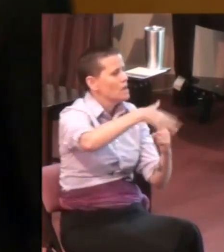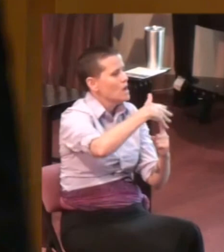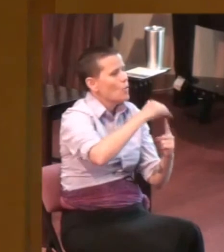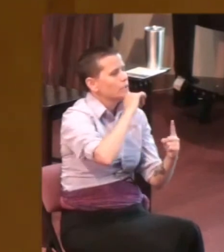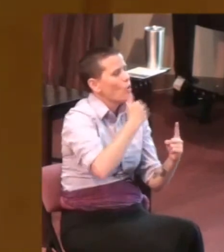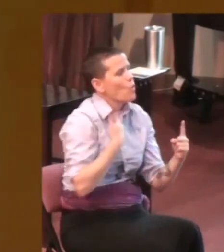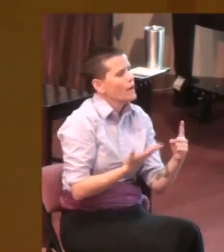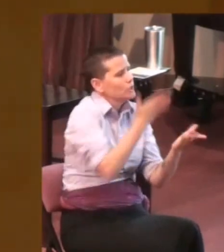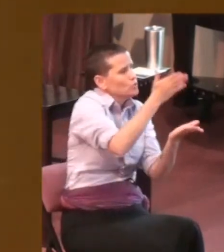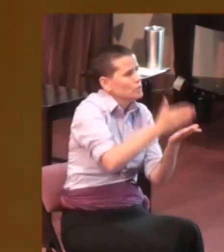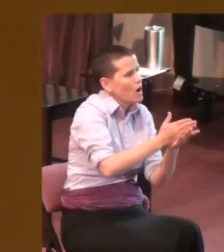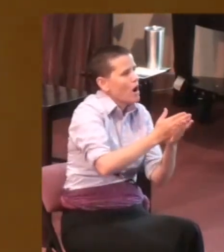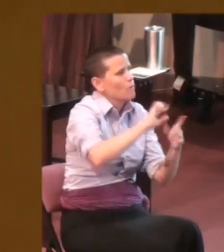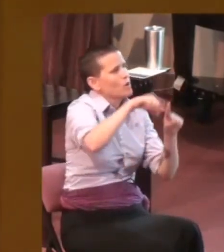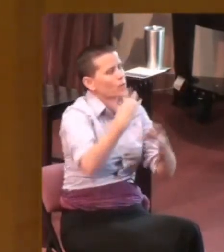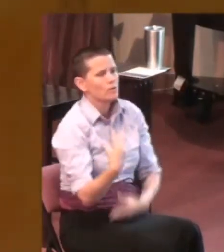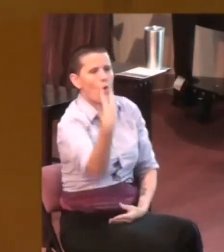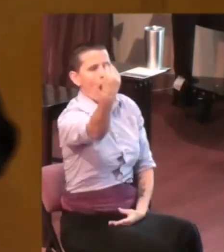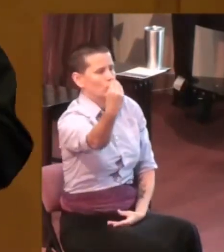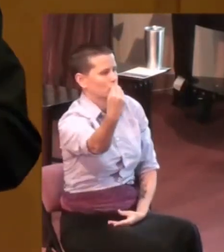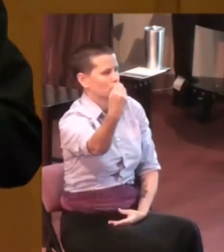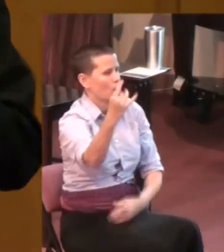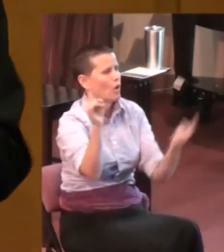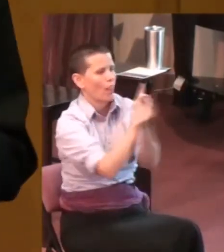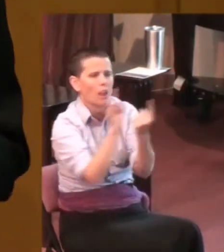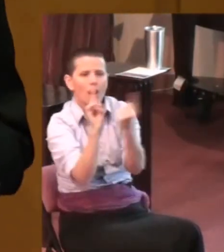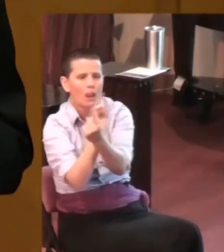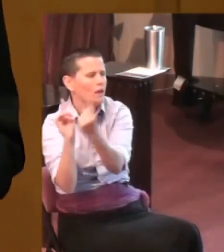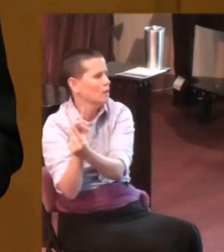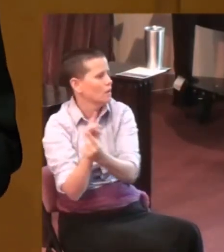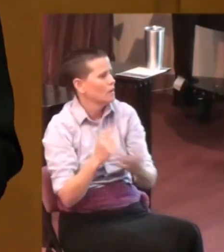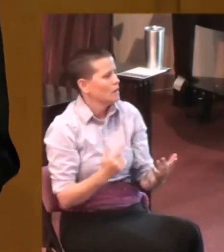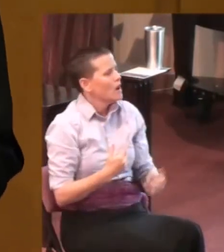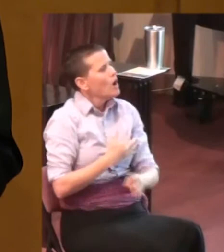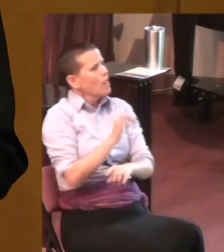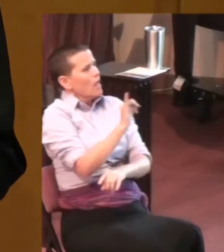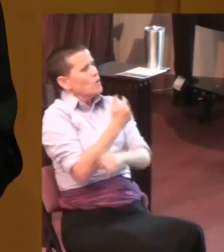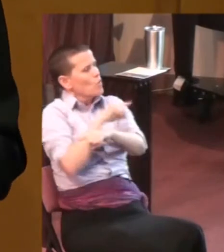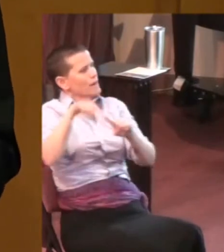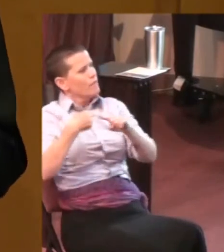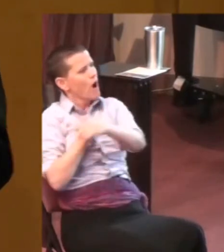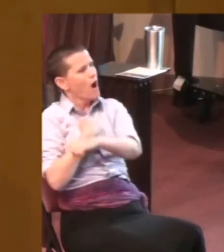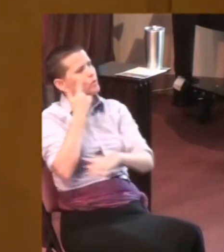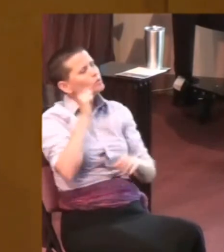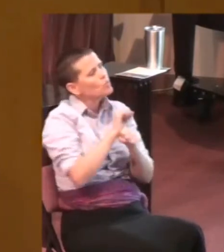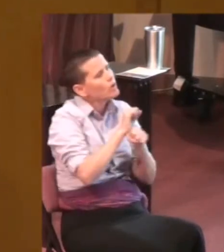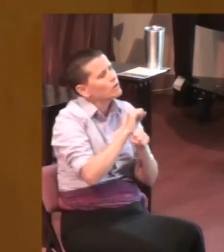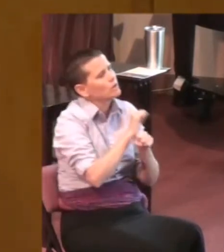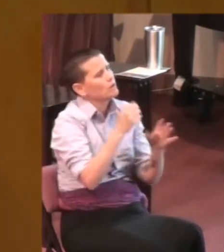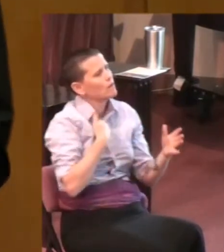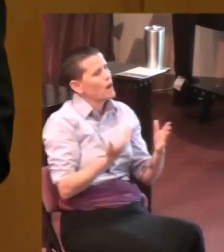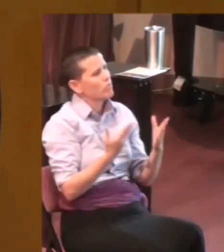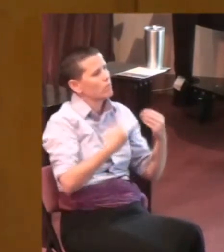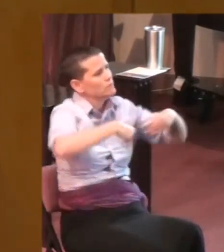So when I was in the mortgage business, I was just, 60, 70 phone calls a day, incoming alone.